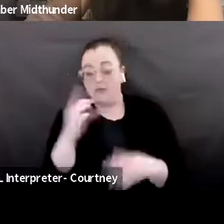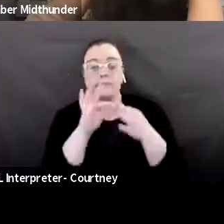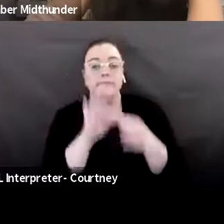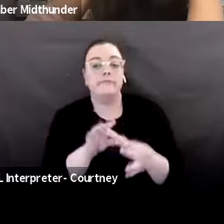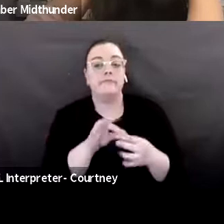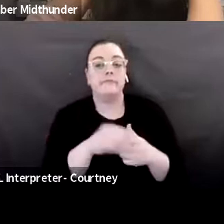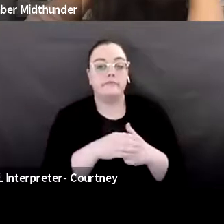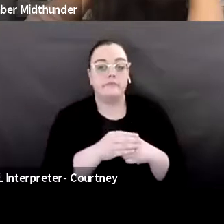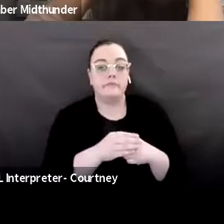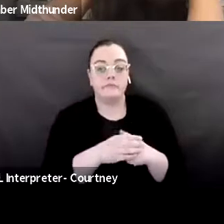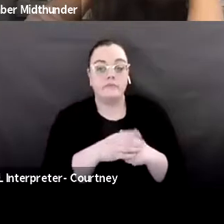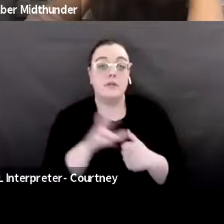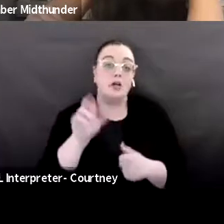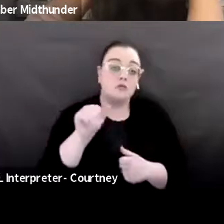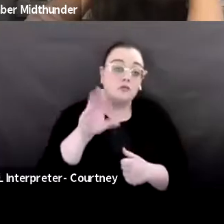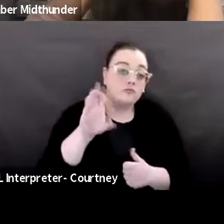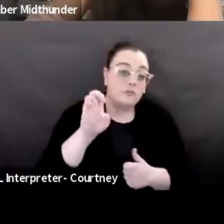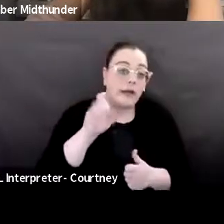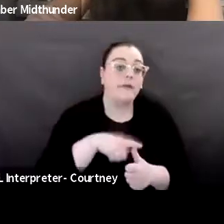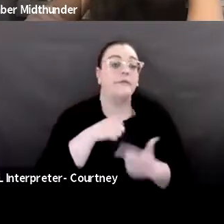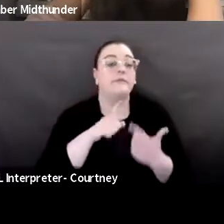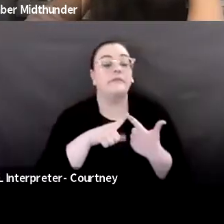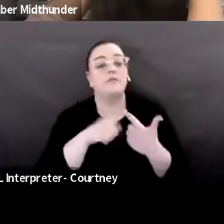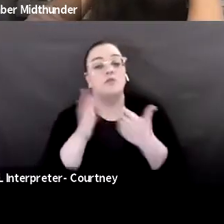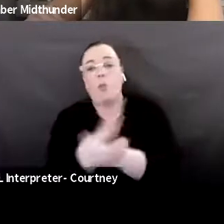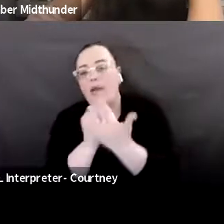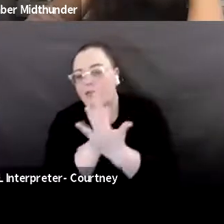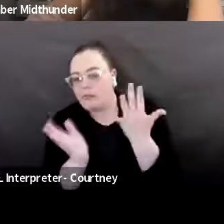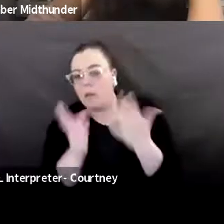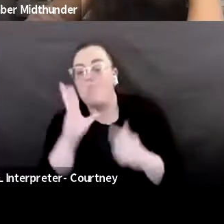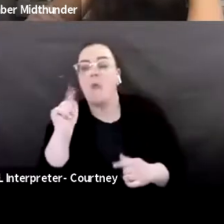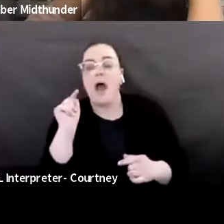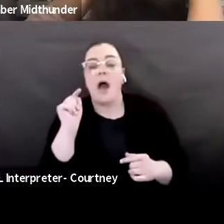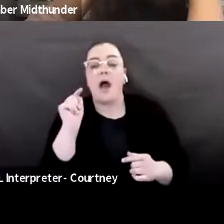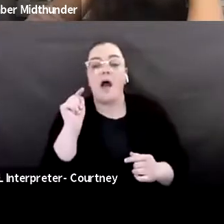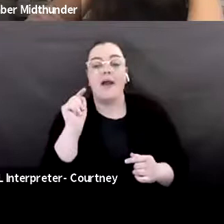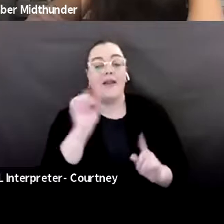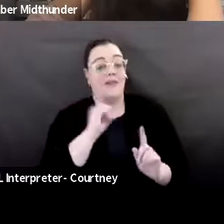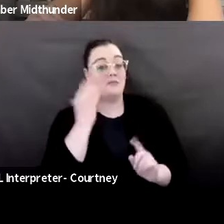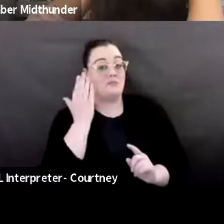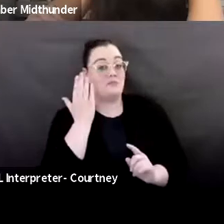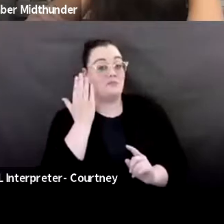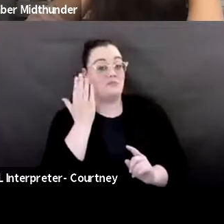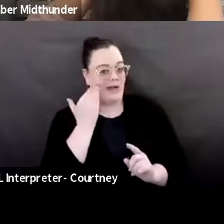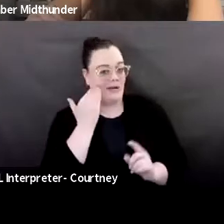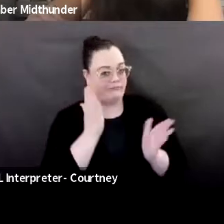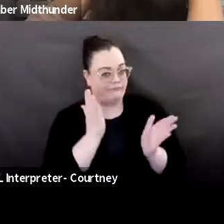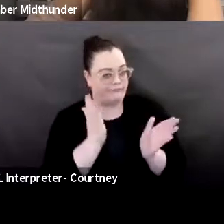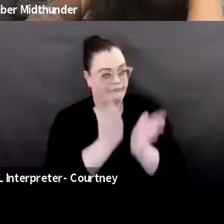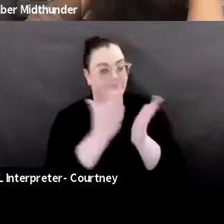of race or whatever. But this is why I always encourage all